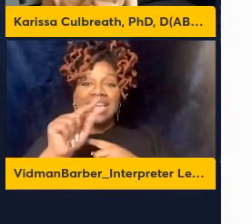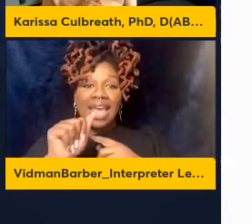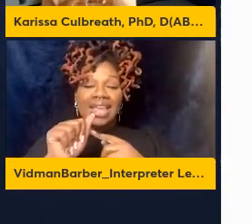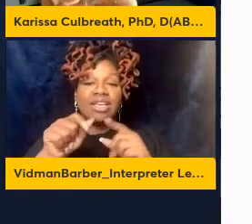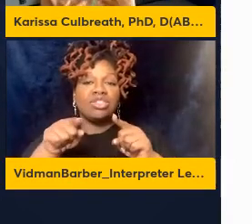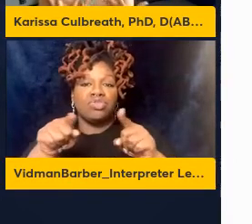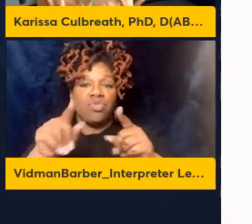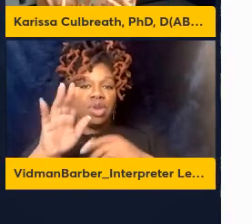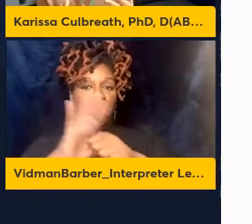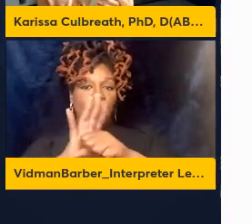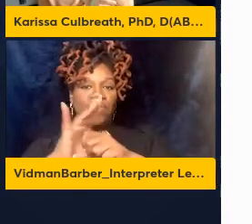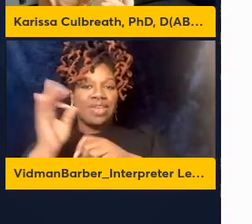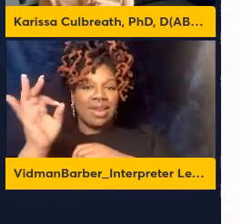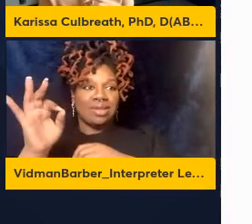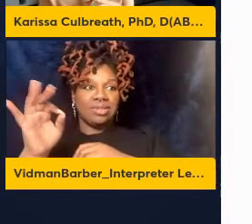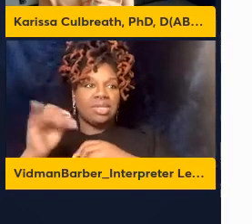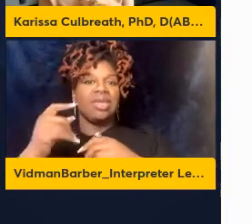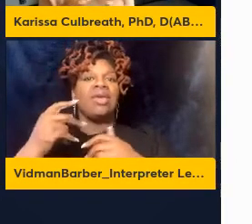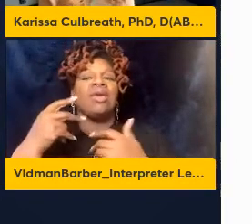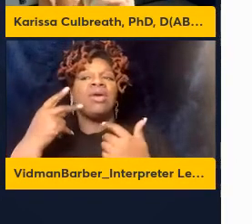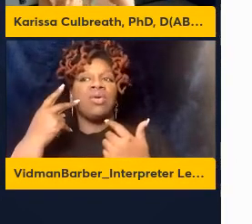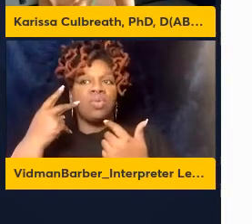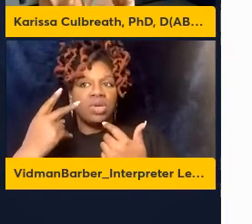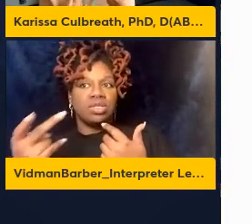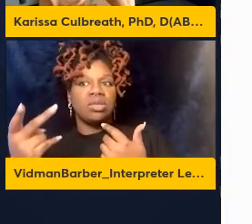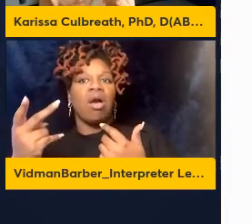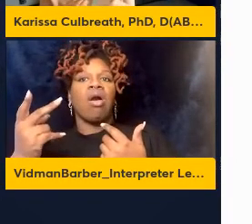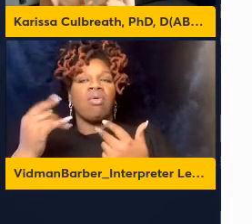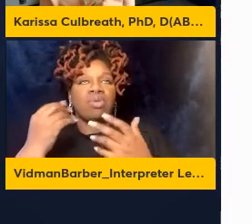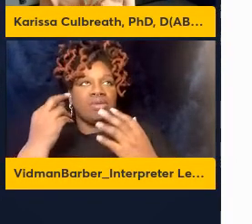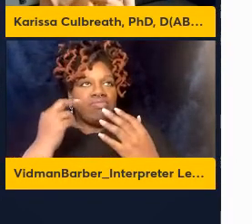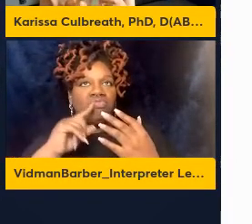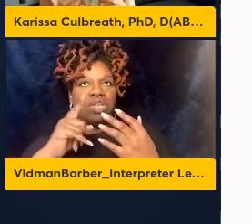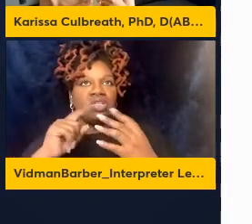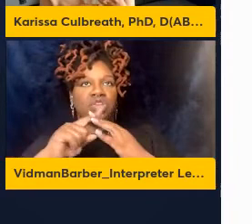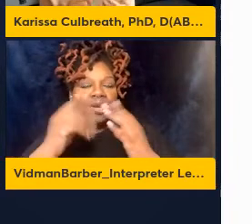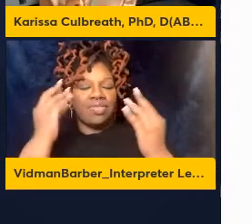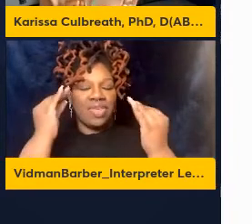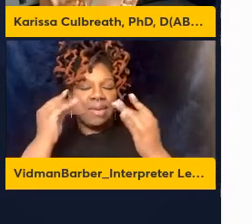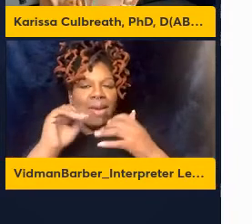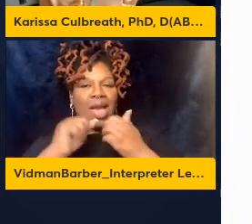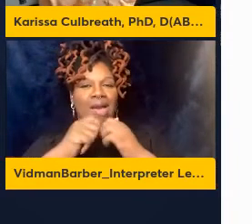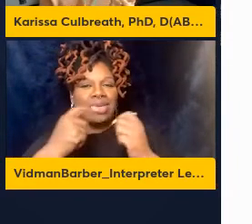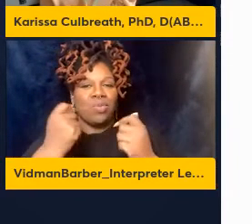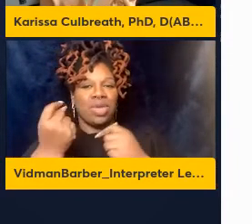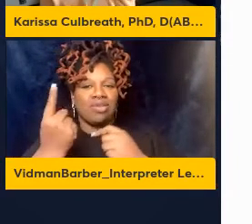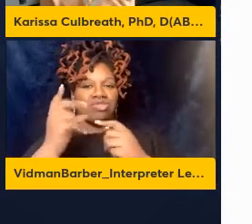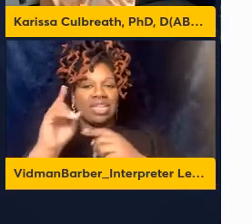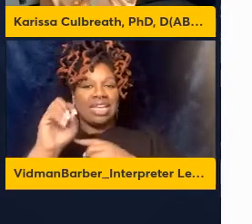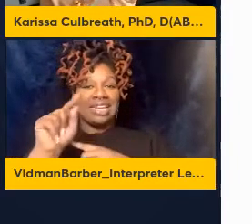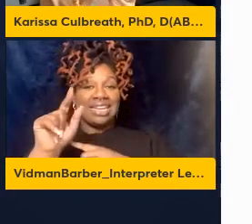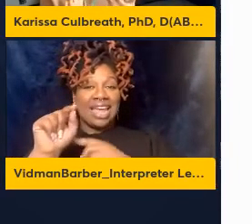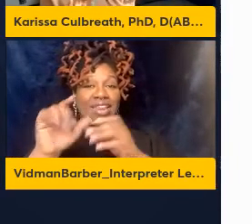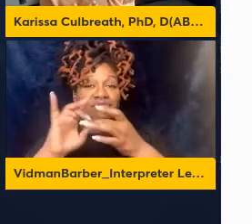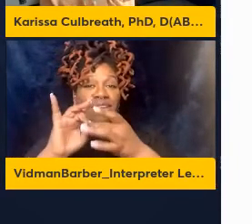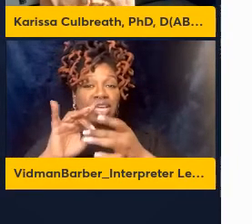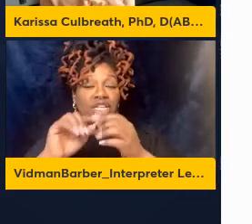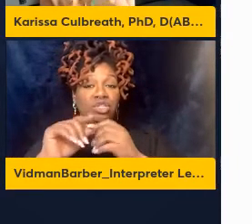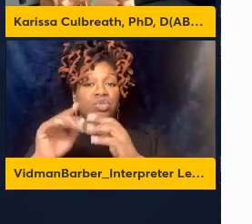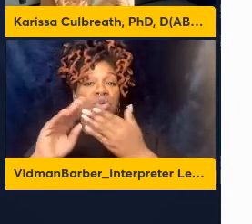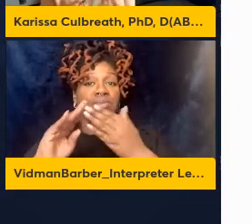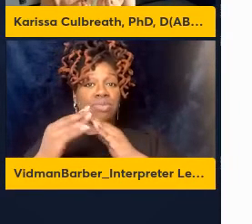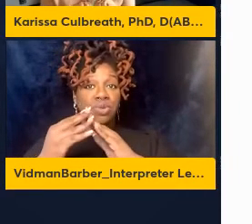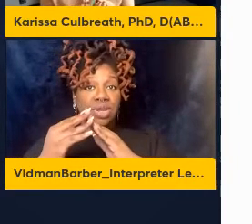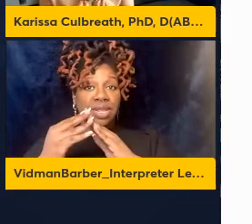COVID-19 pandemic, we really began to think about how can we understand data about communities and